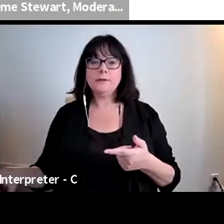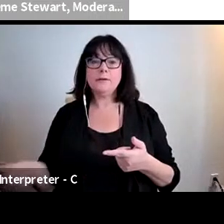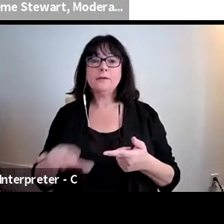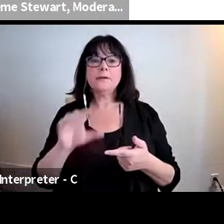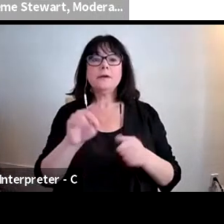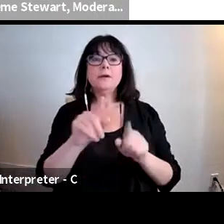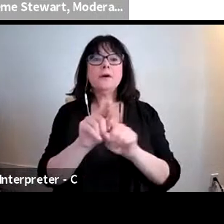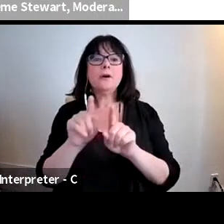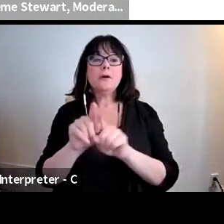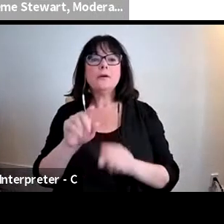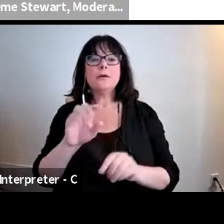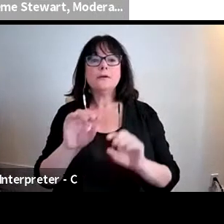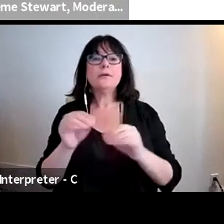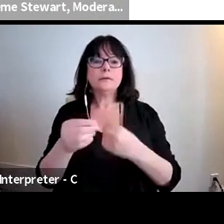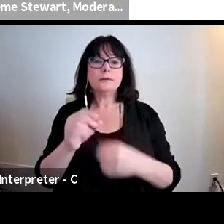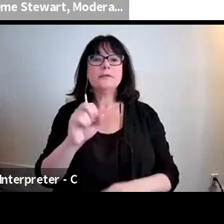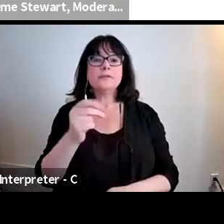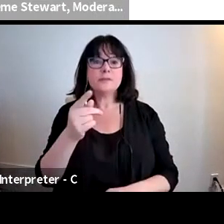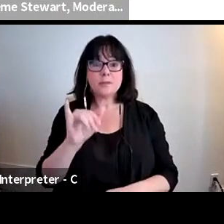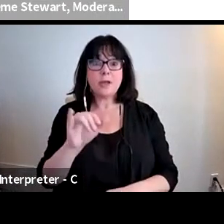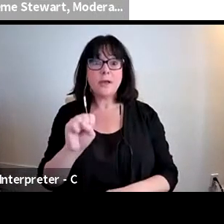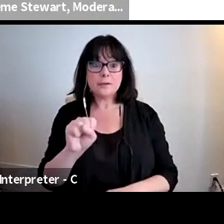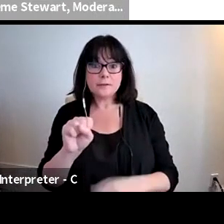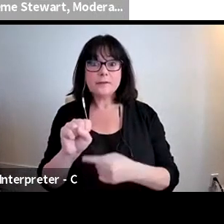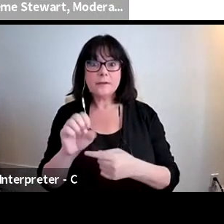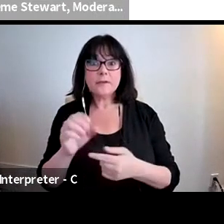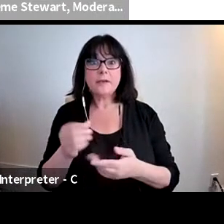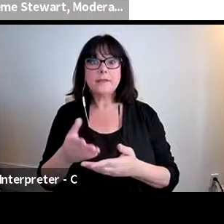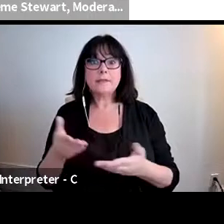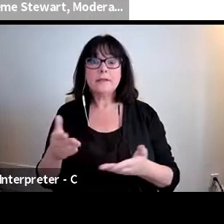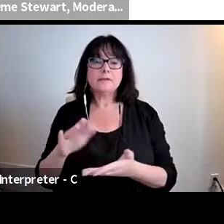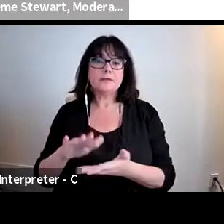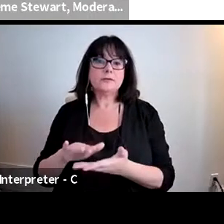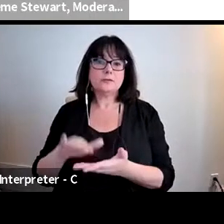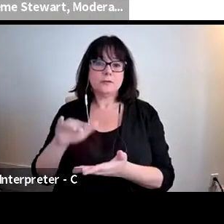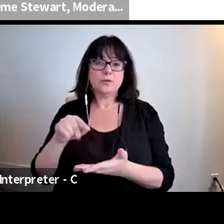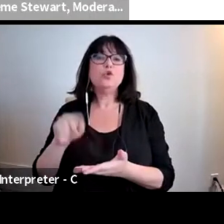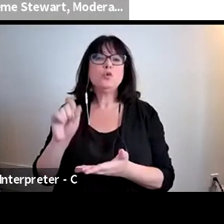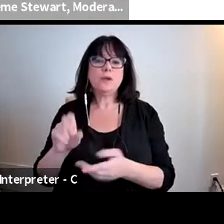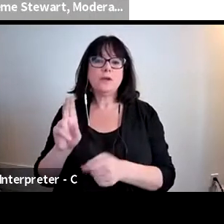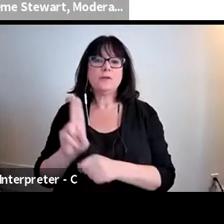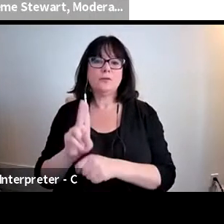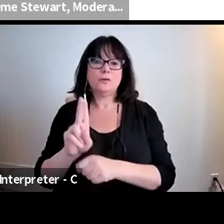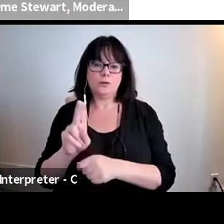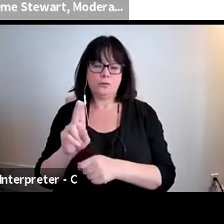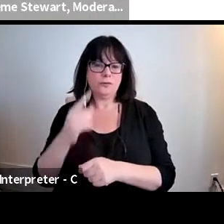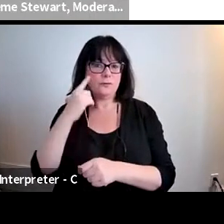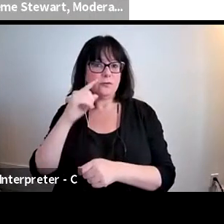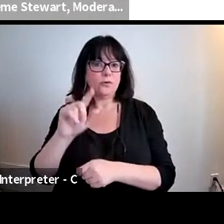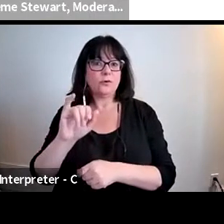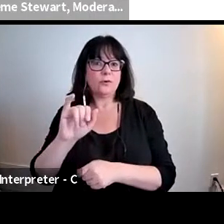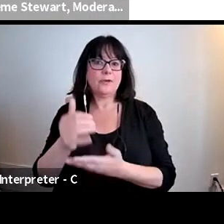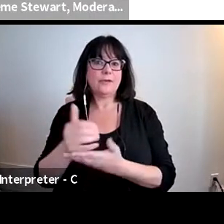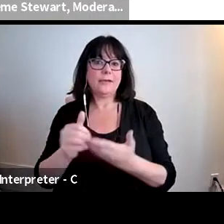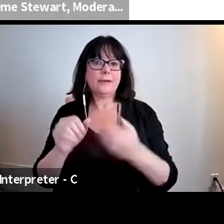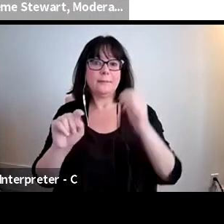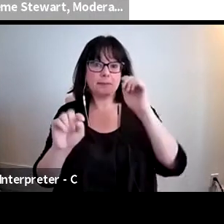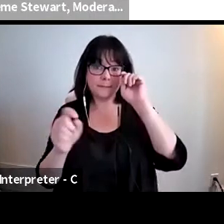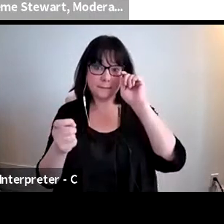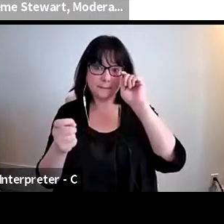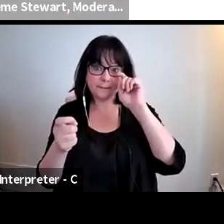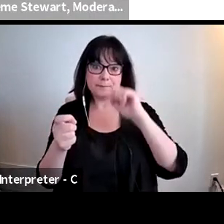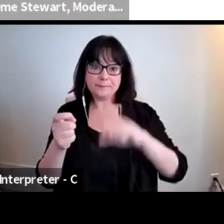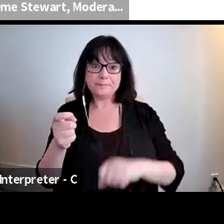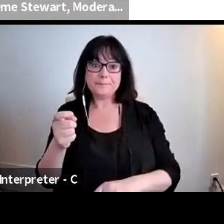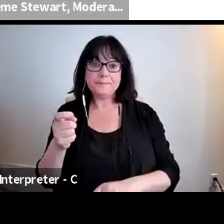like office supplies in your home. Regardless of a T2200, those will be deductible. Any expenses that you incur for the purpose of